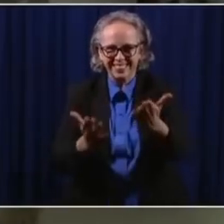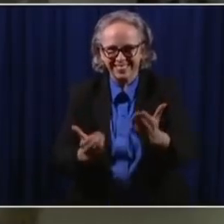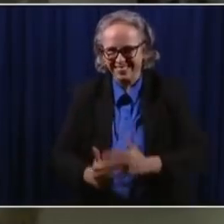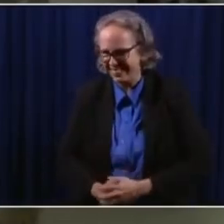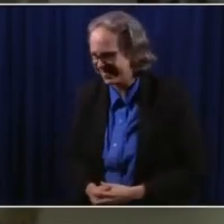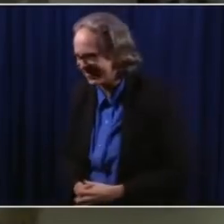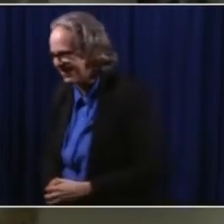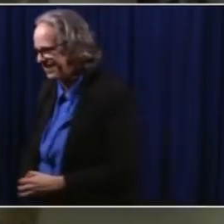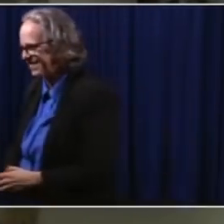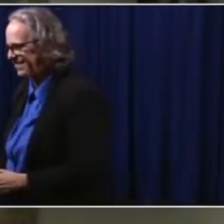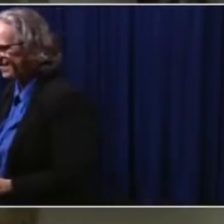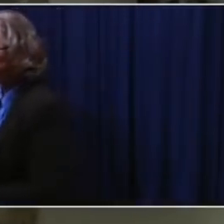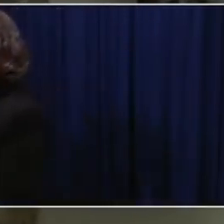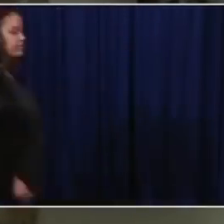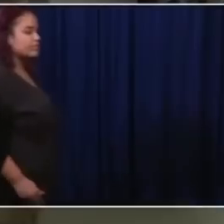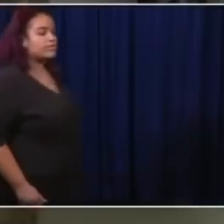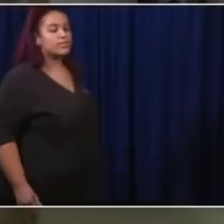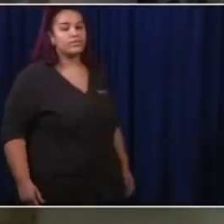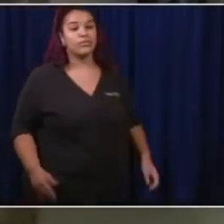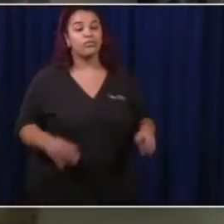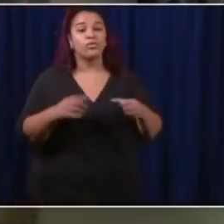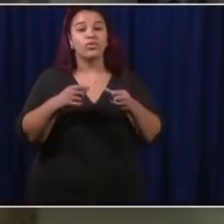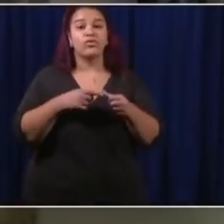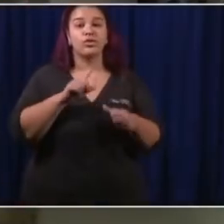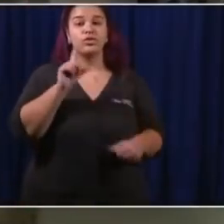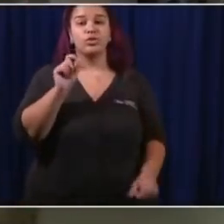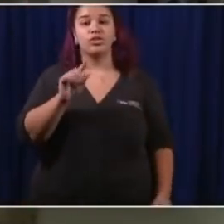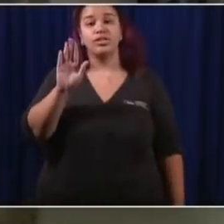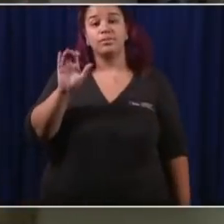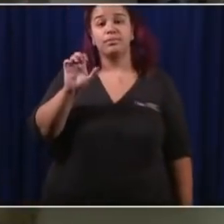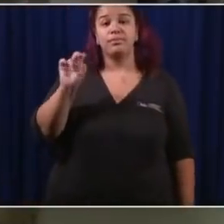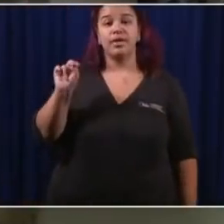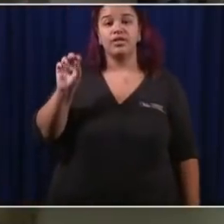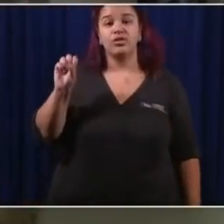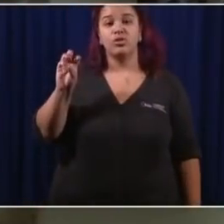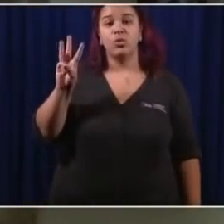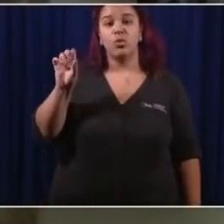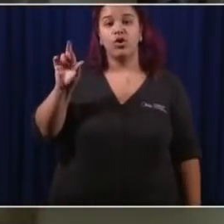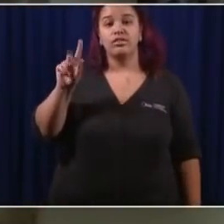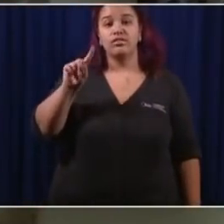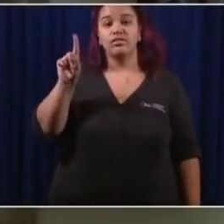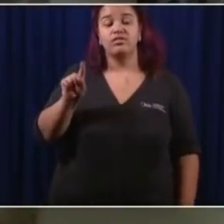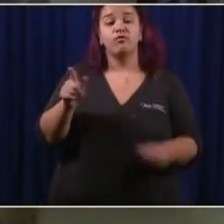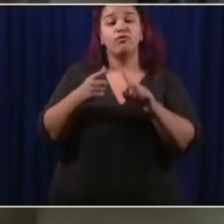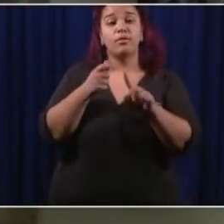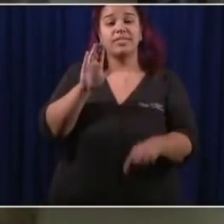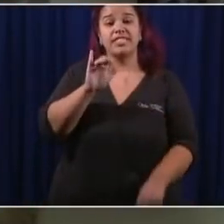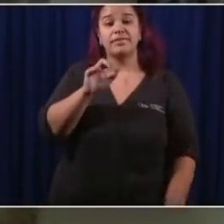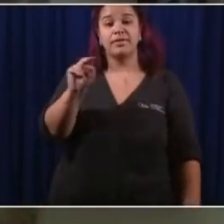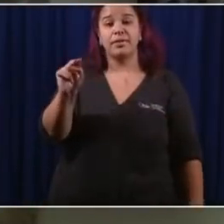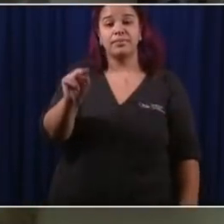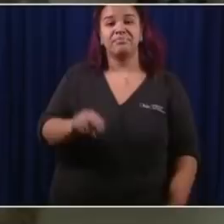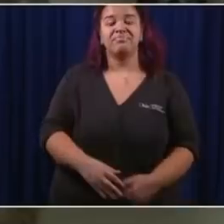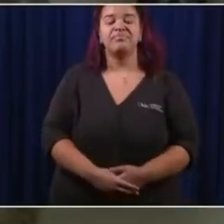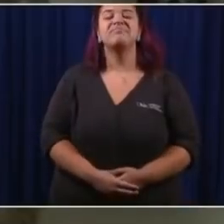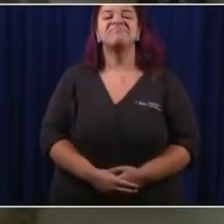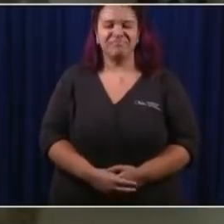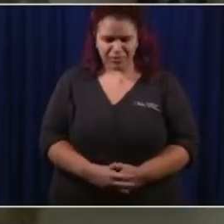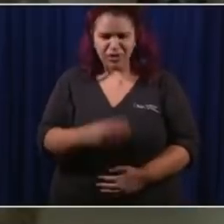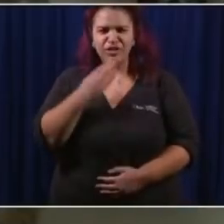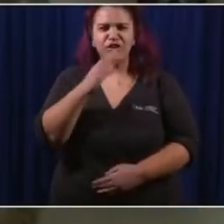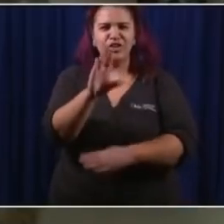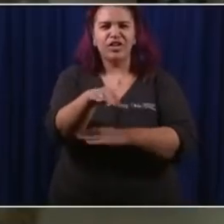Governor, your first question is from Ben Schwartz at WCPO in Cincinnati. Good afternoon,